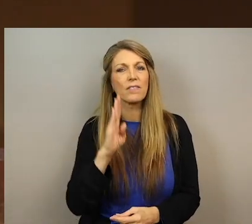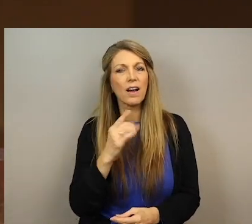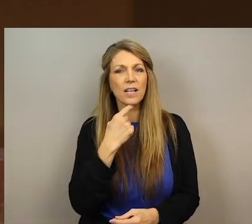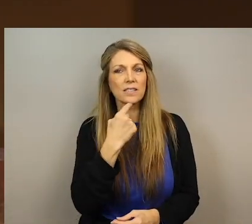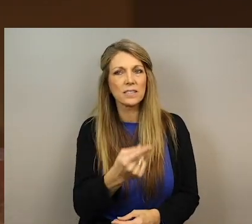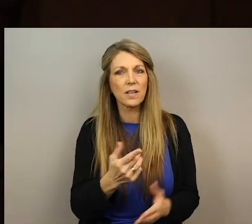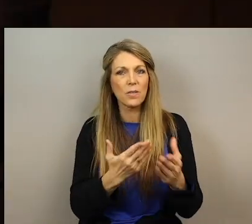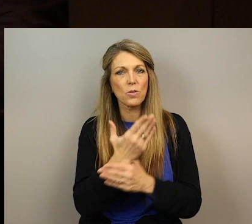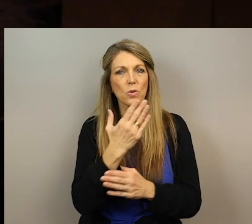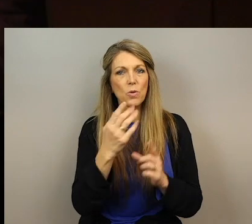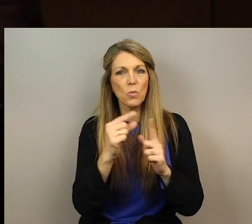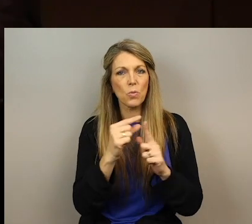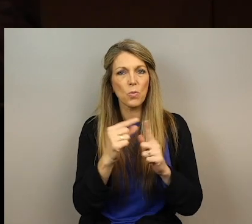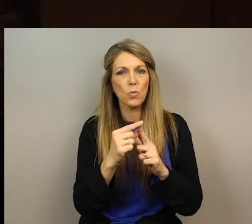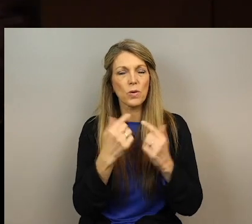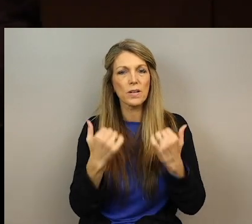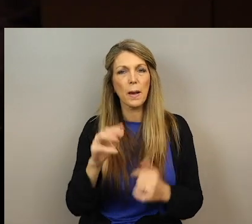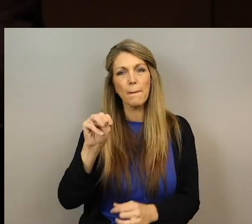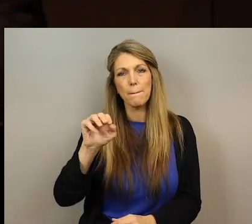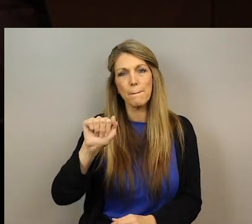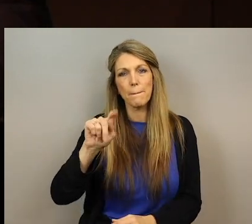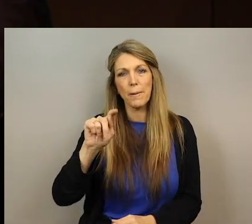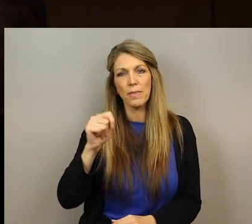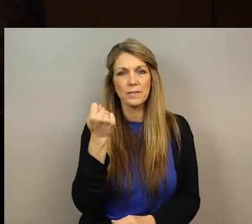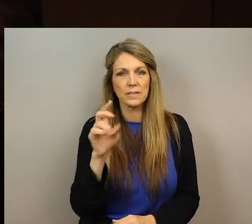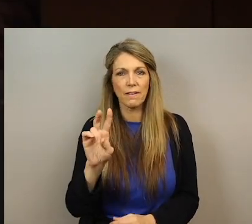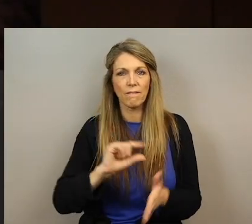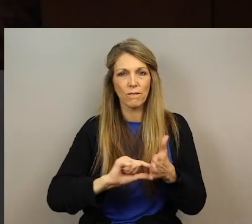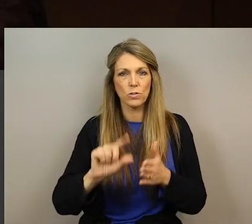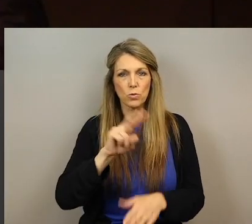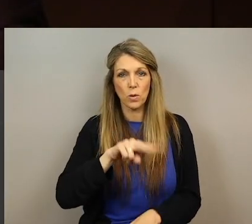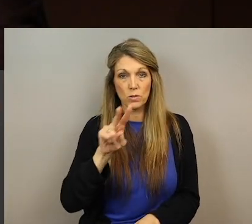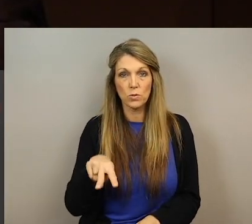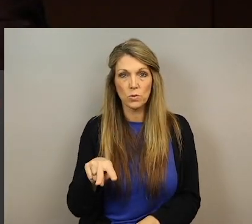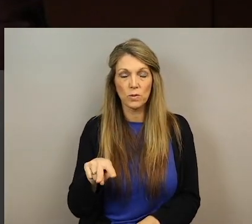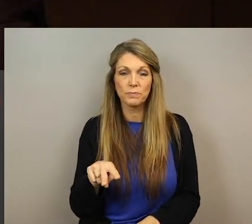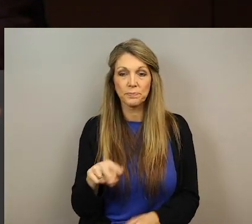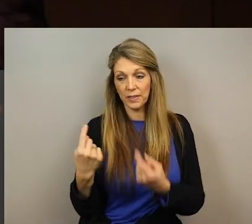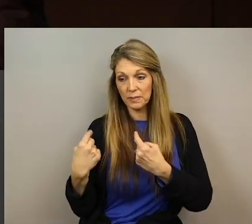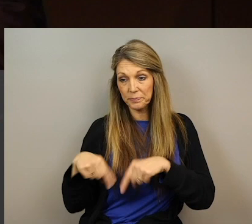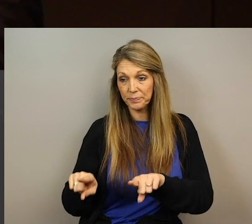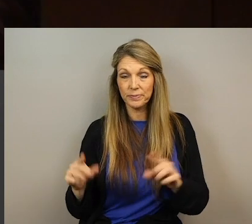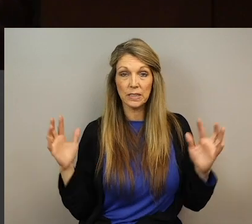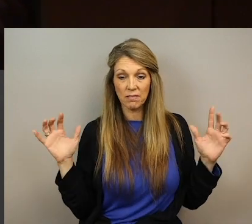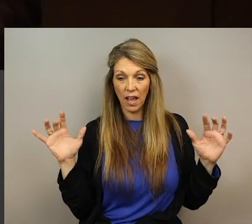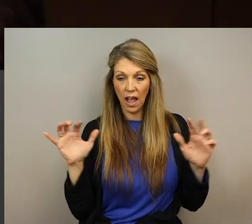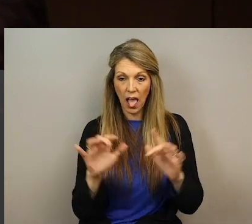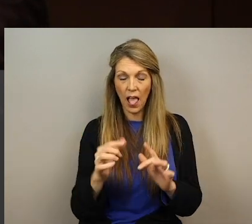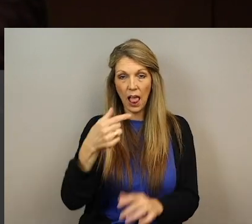today through His Word. Look with me there in Matthew chapter 17, verse 22. It says, as they were gathering